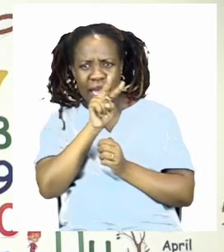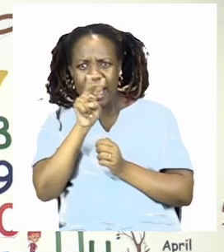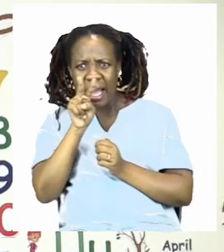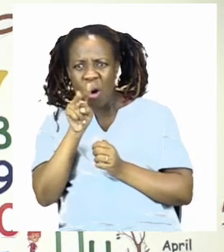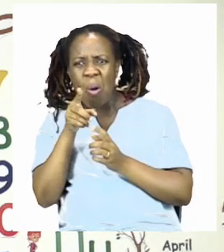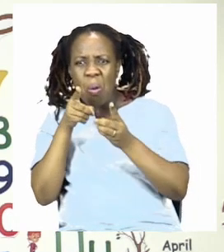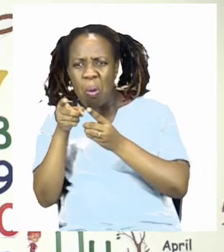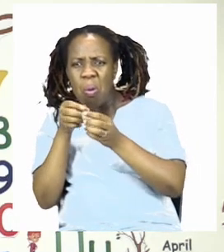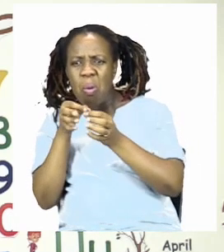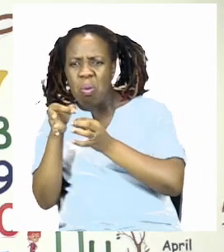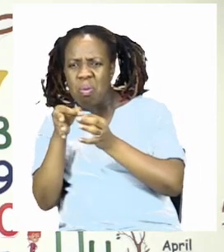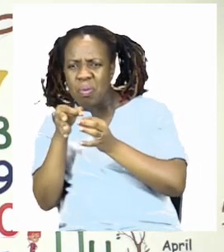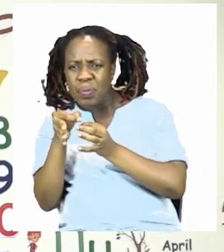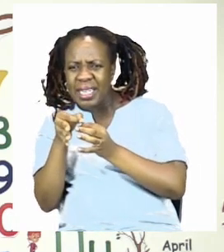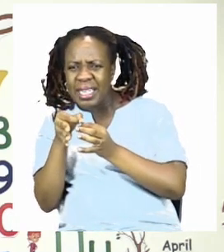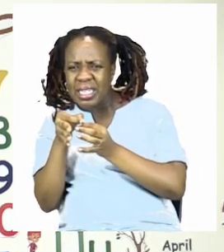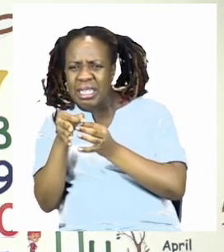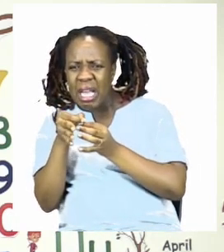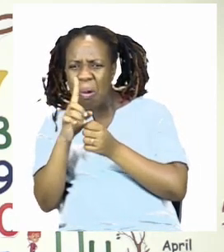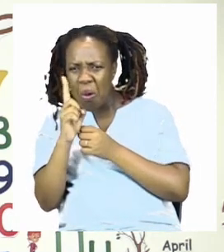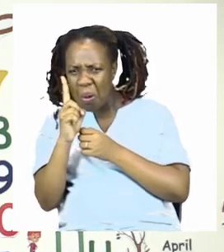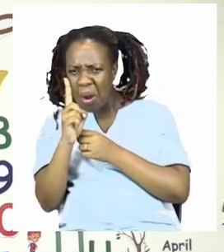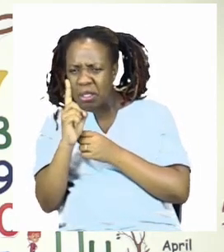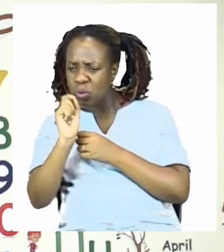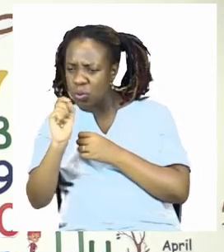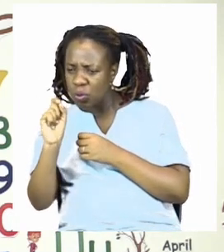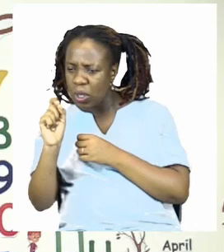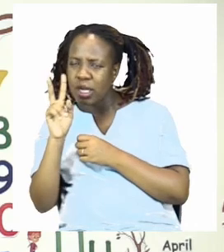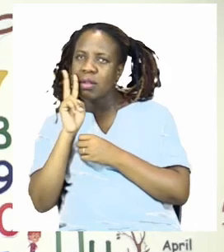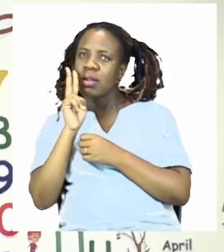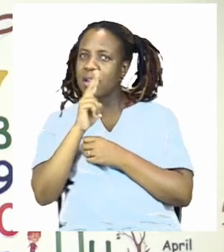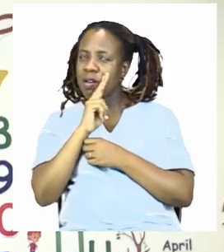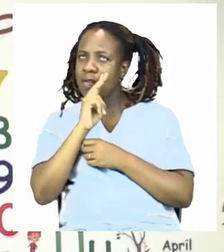that describes each sentence, and then you go ahead